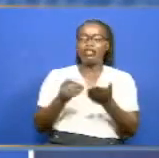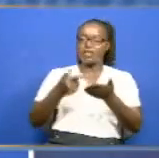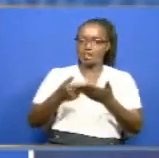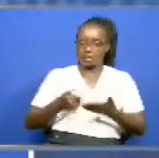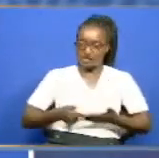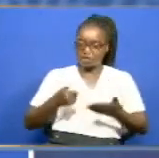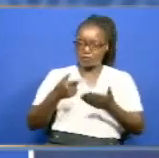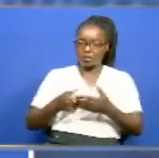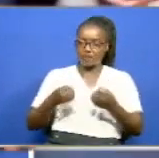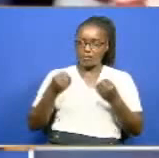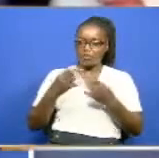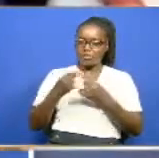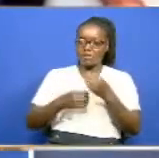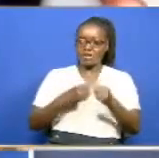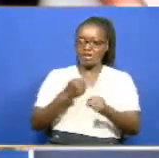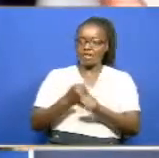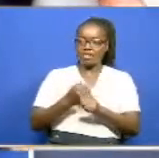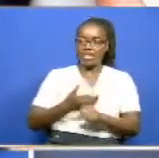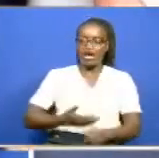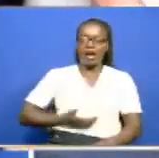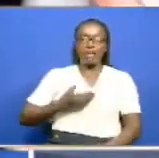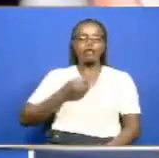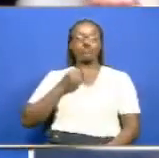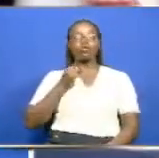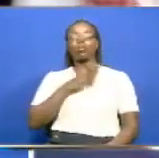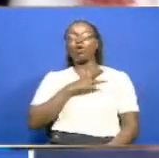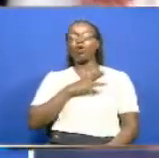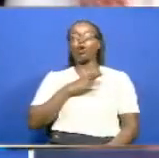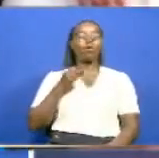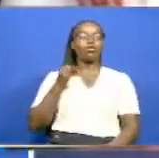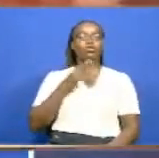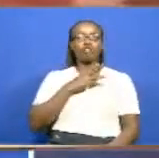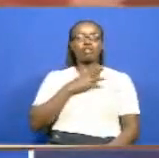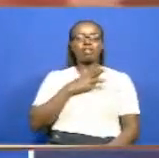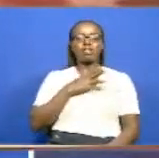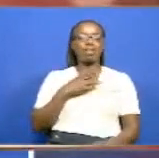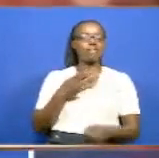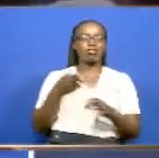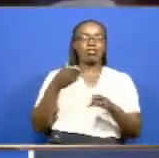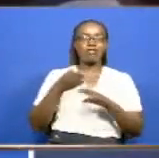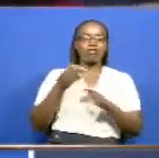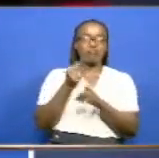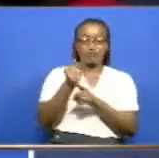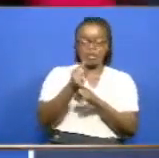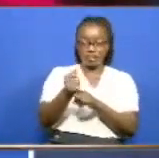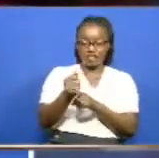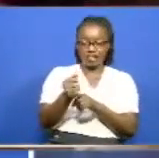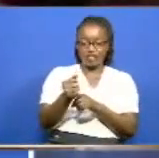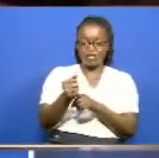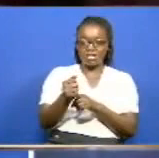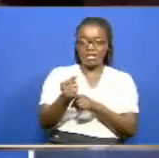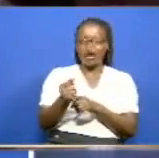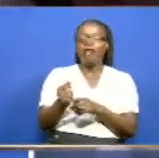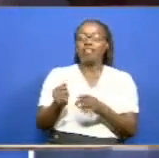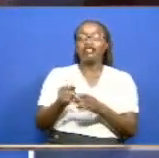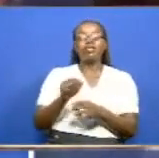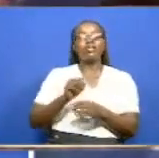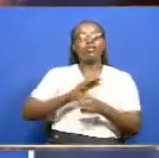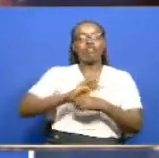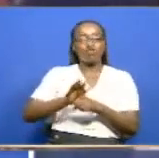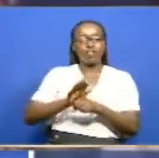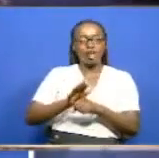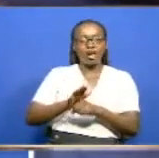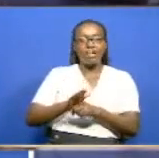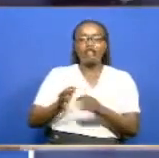in years. Amid angry shouting and name-calling, the two fought over the COVID-19 pandemic, White House supremacy and the